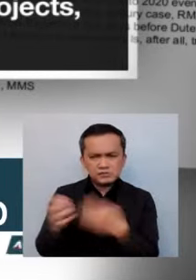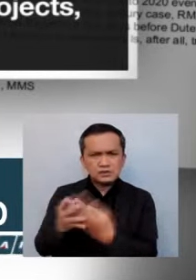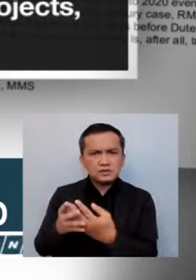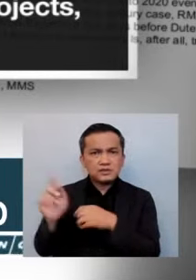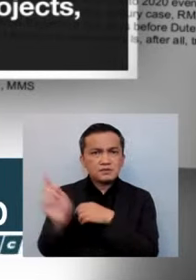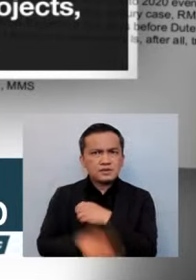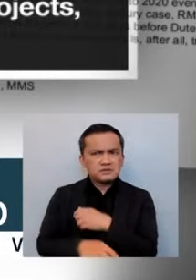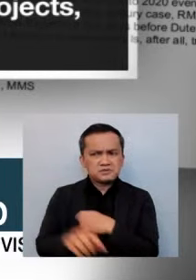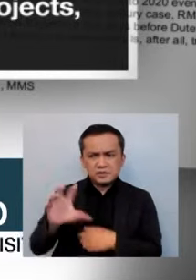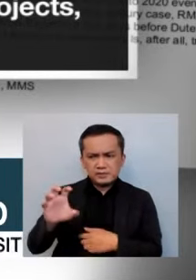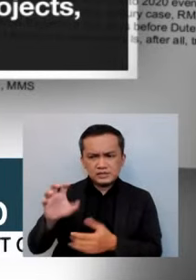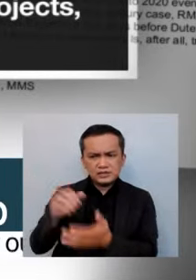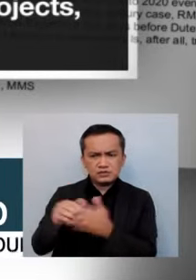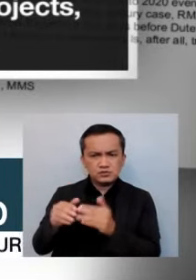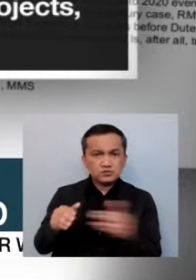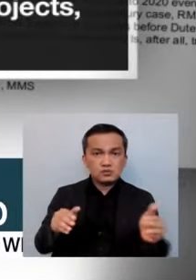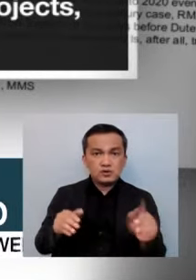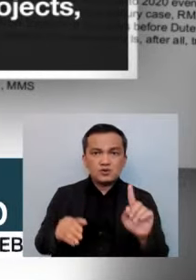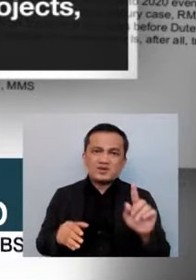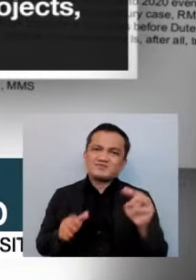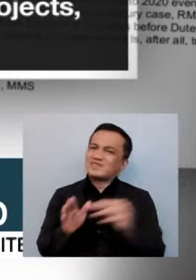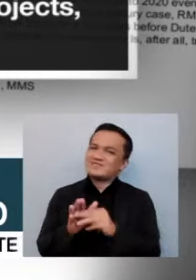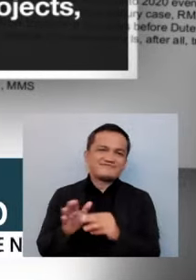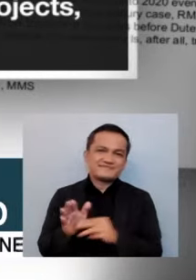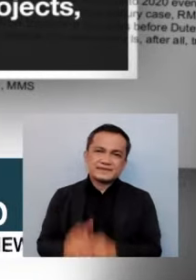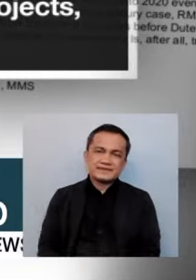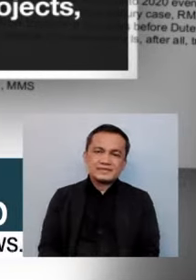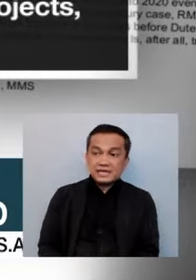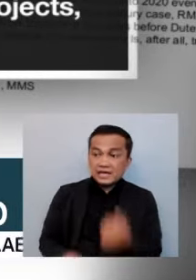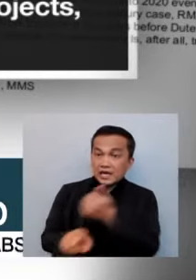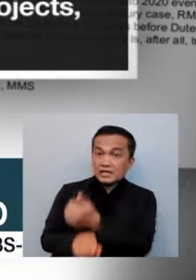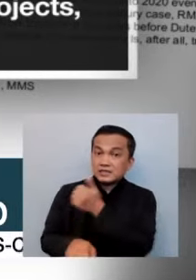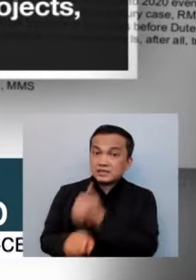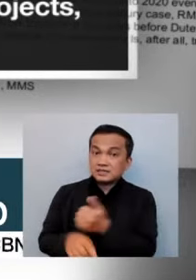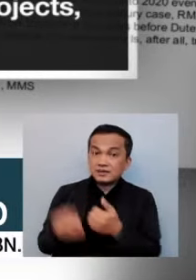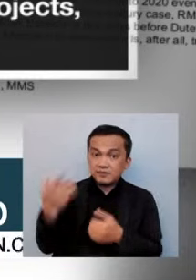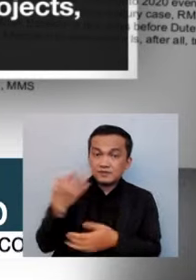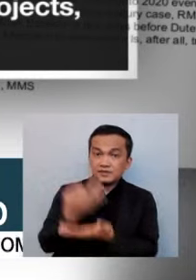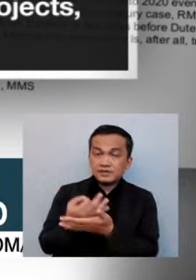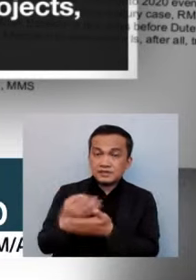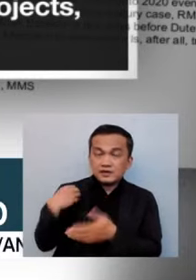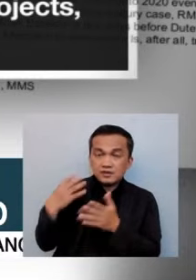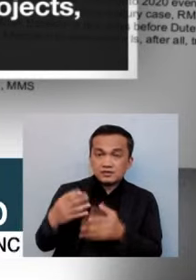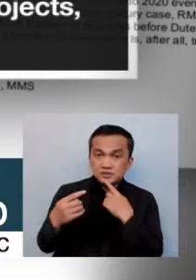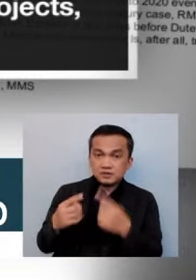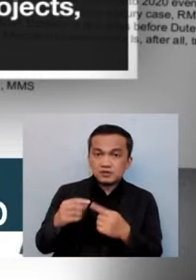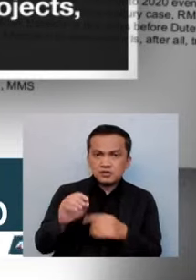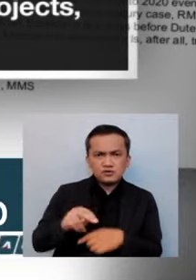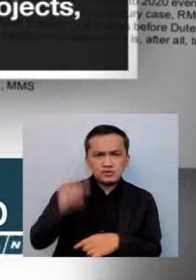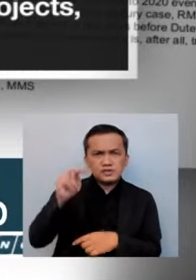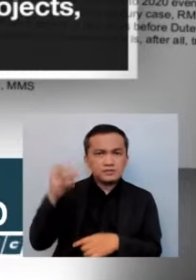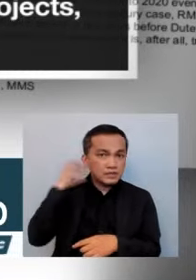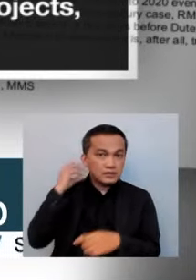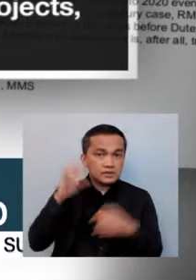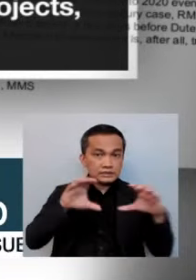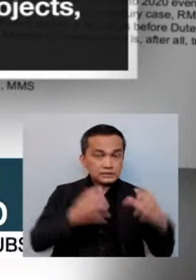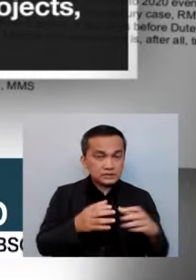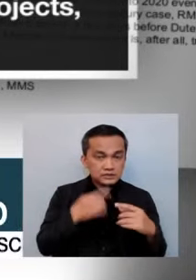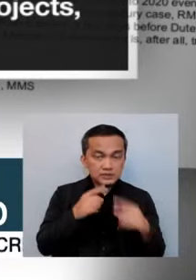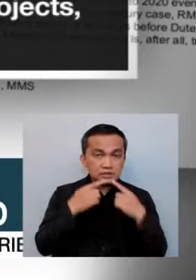500,000 pesos to 1 million pesos. An allegedly former finance officer of RMP in its Northern Mindanao Region chapter allegedly